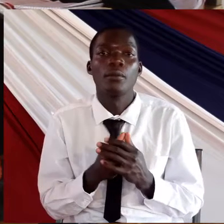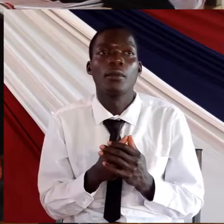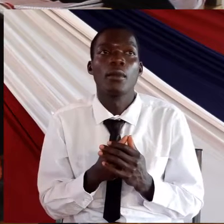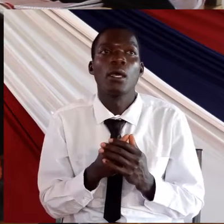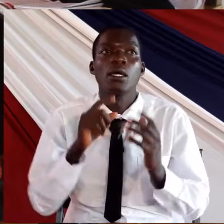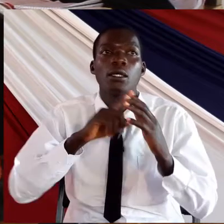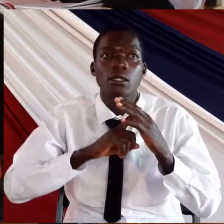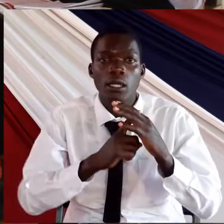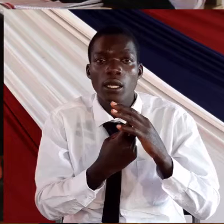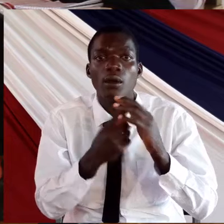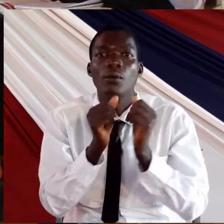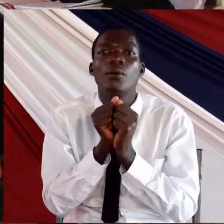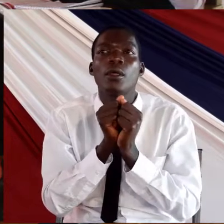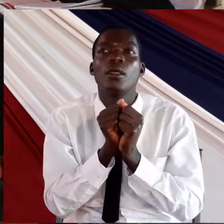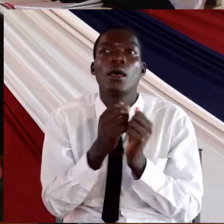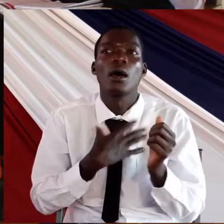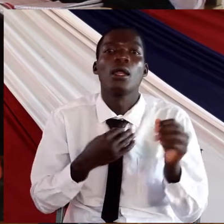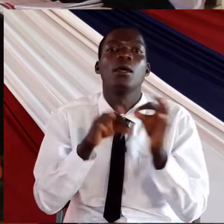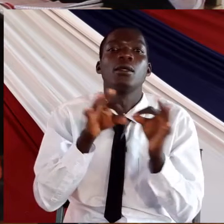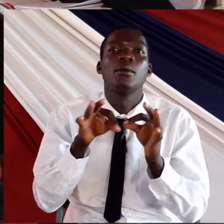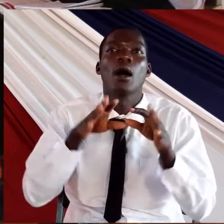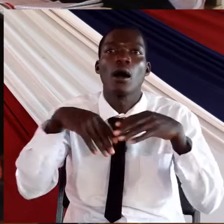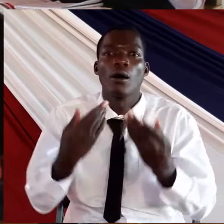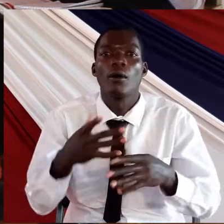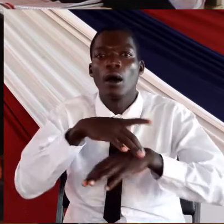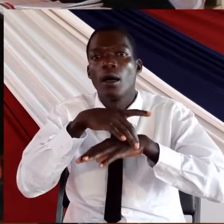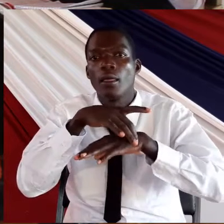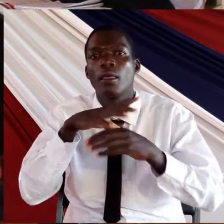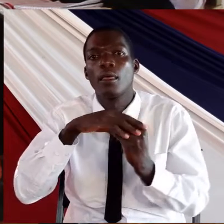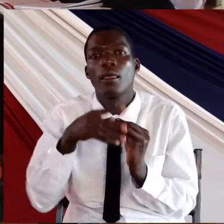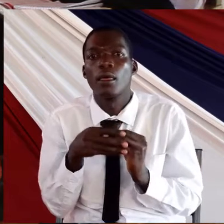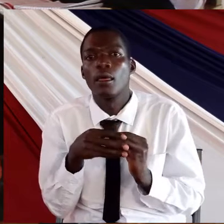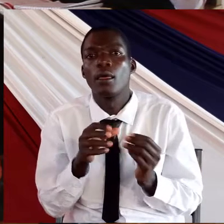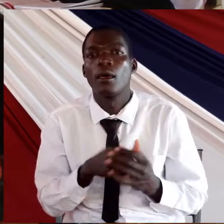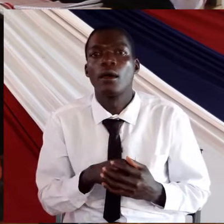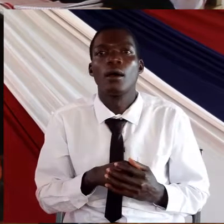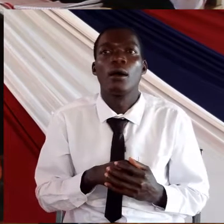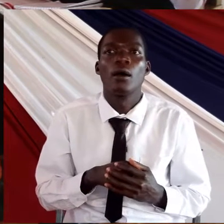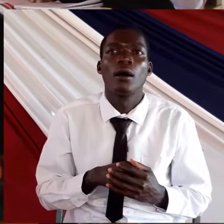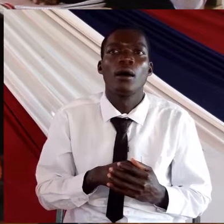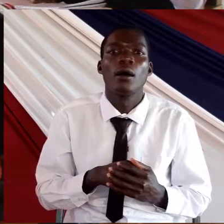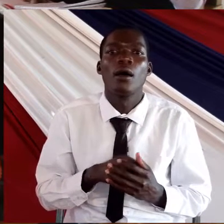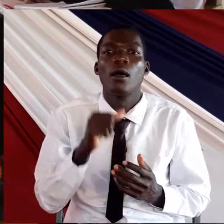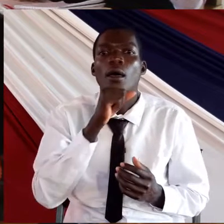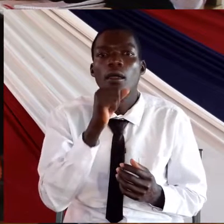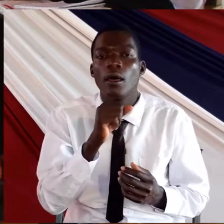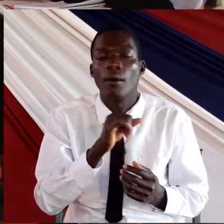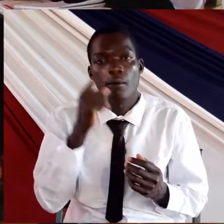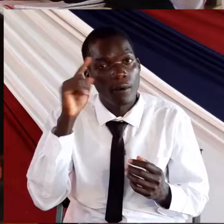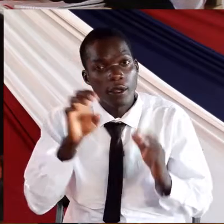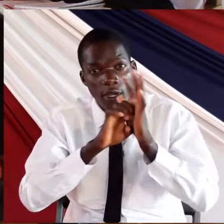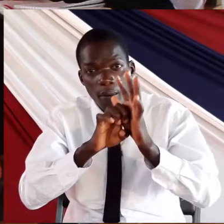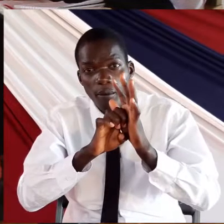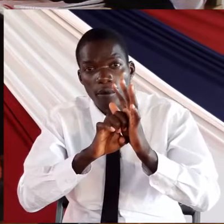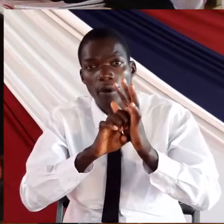certain myths try to explain how man came into being. Yes. And a particular example is the